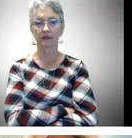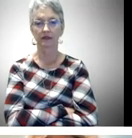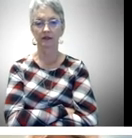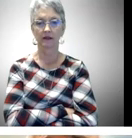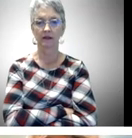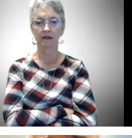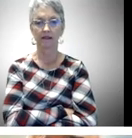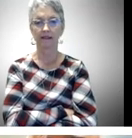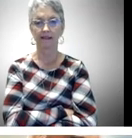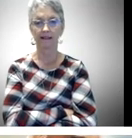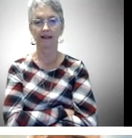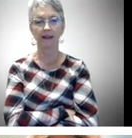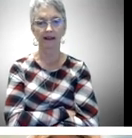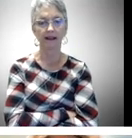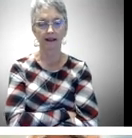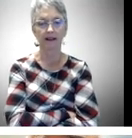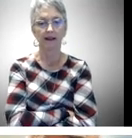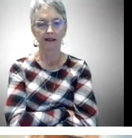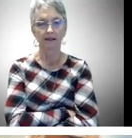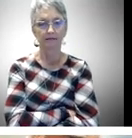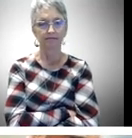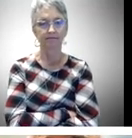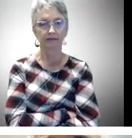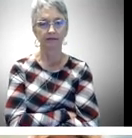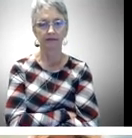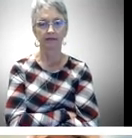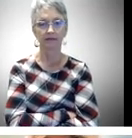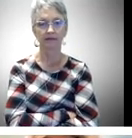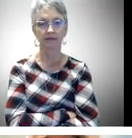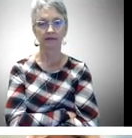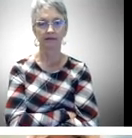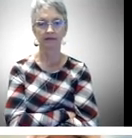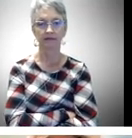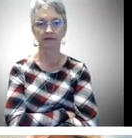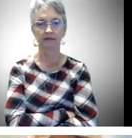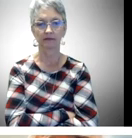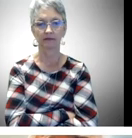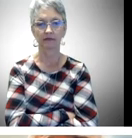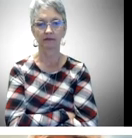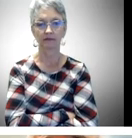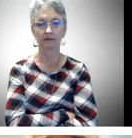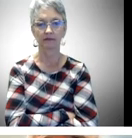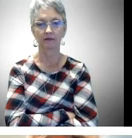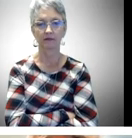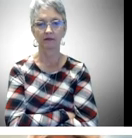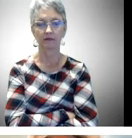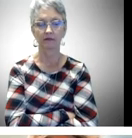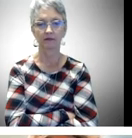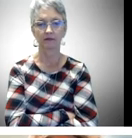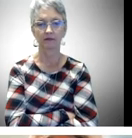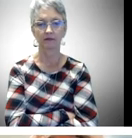whatever, in Blanco County, that they want to go to court when the guardian is renewing their